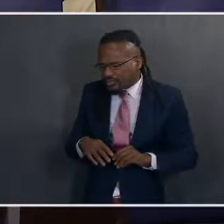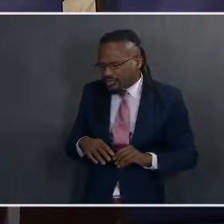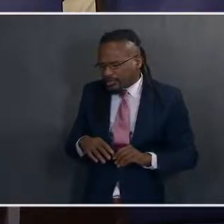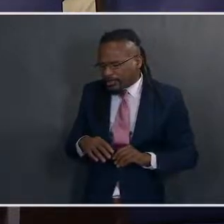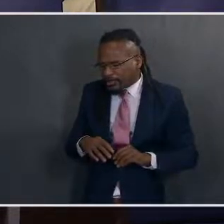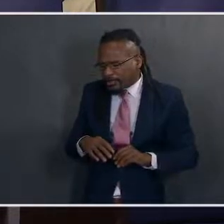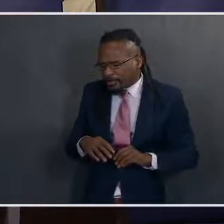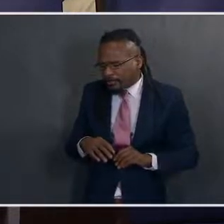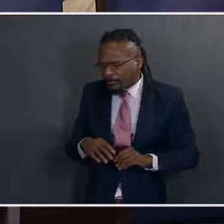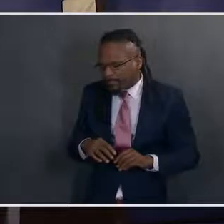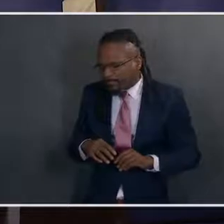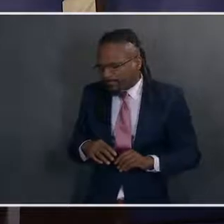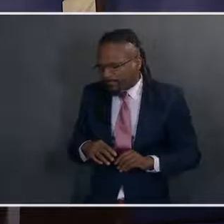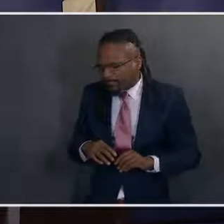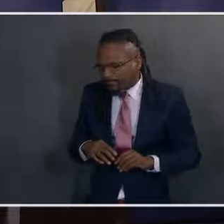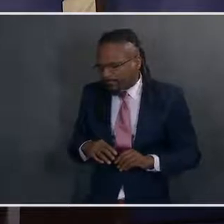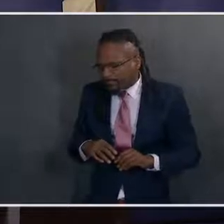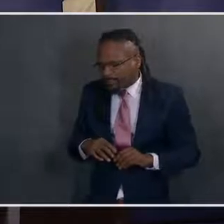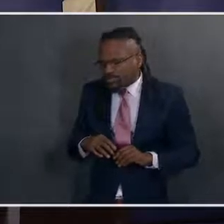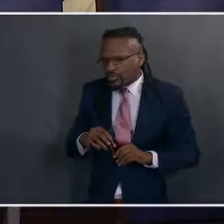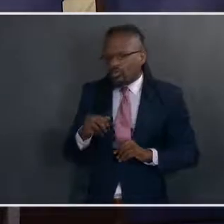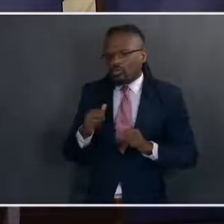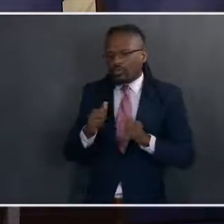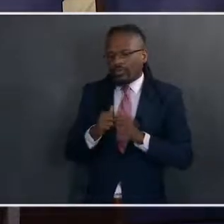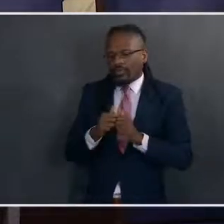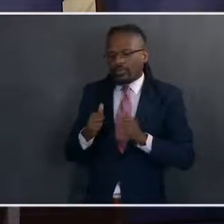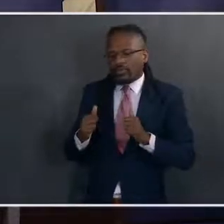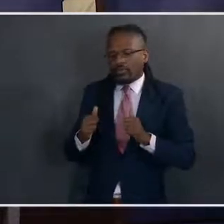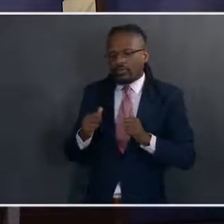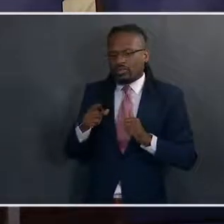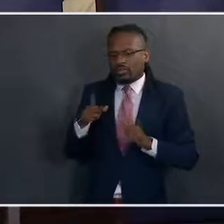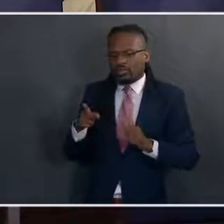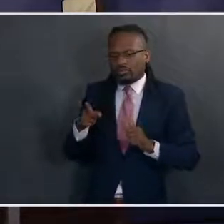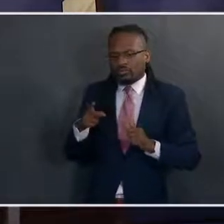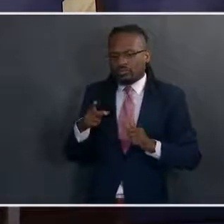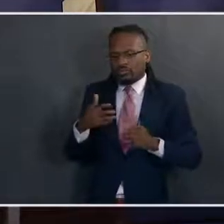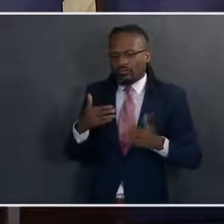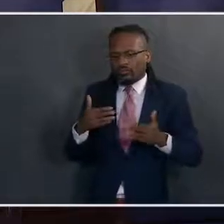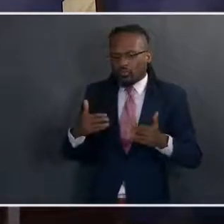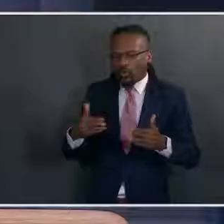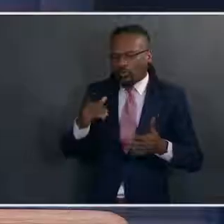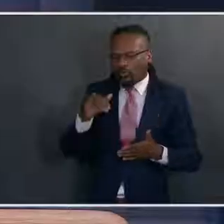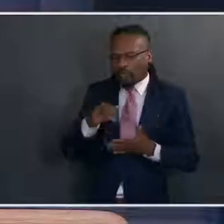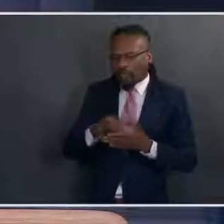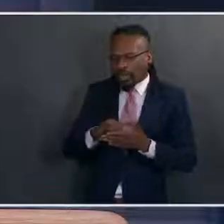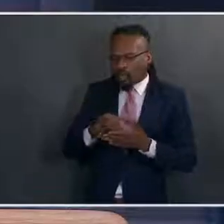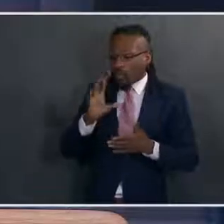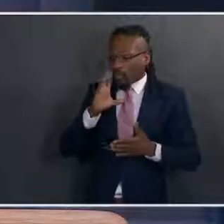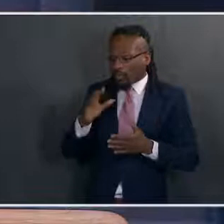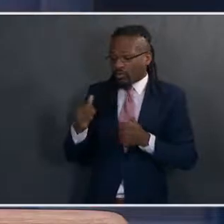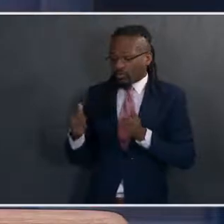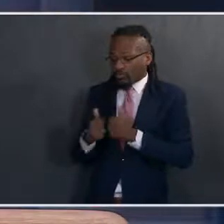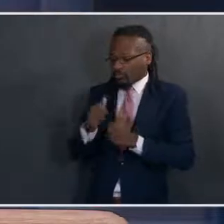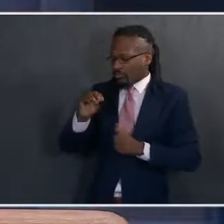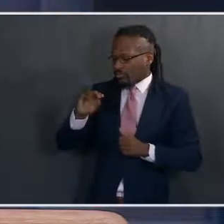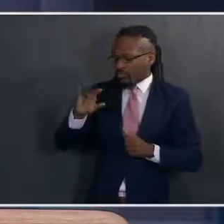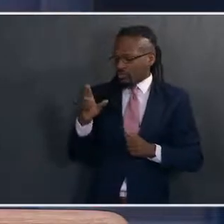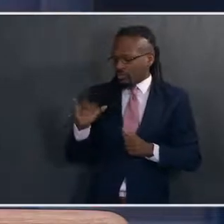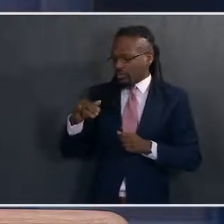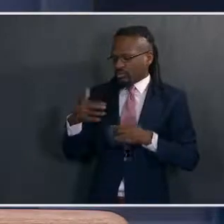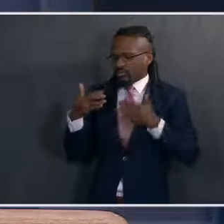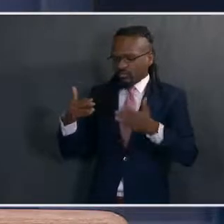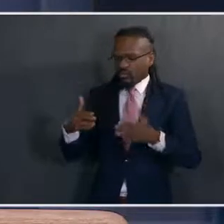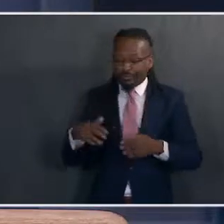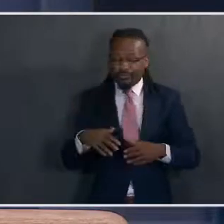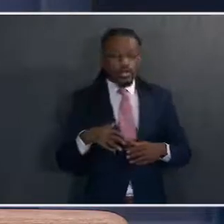been here 2 weeks, but with the majorities, when do you push forward on that priority? It remains a priority, of course. The president's